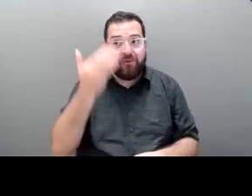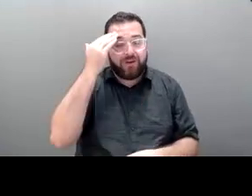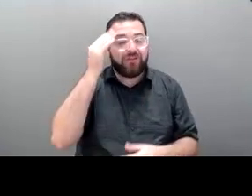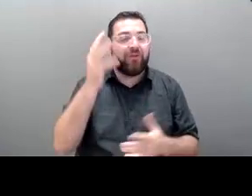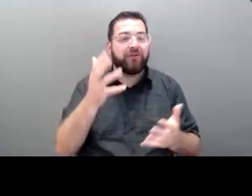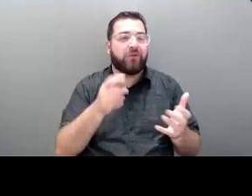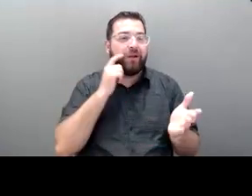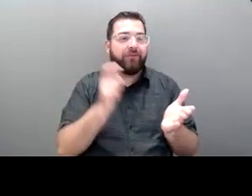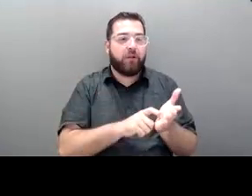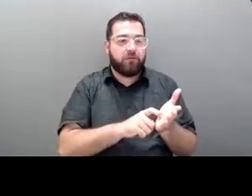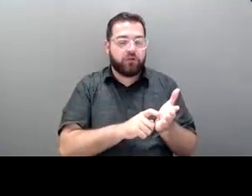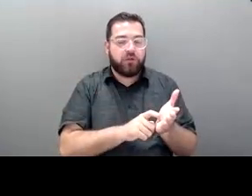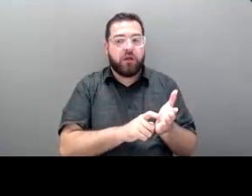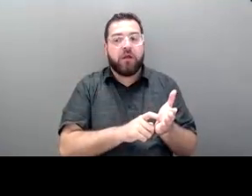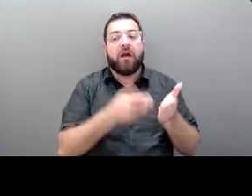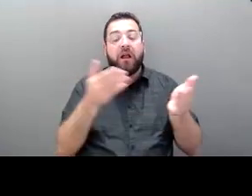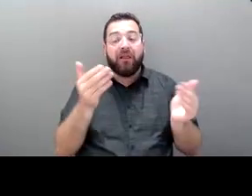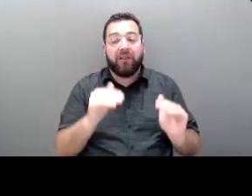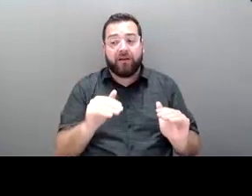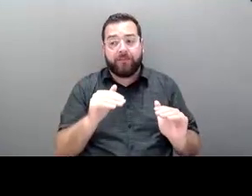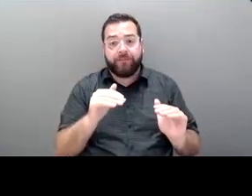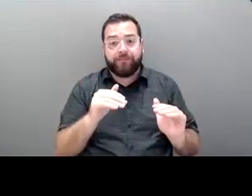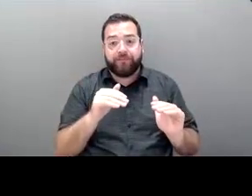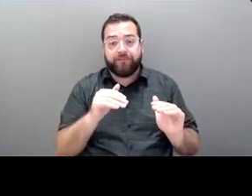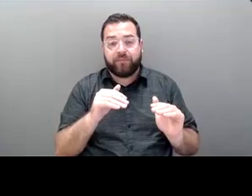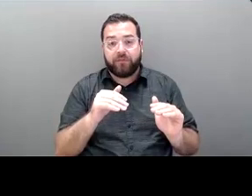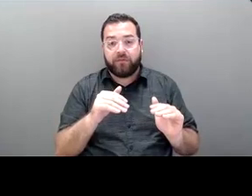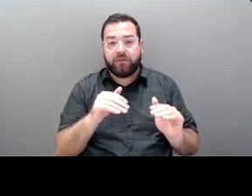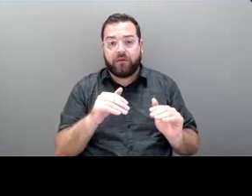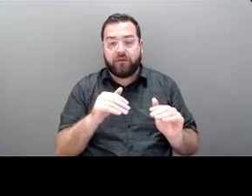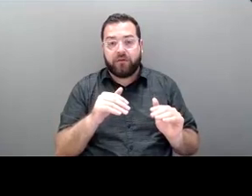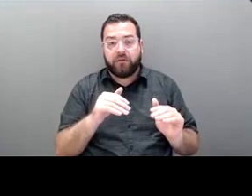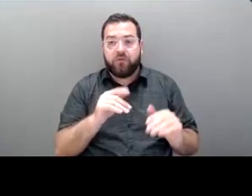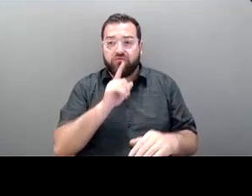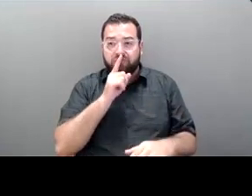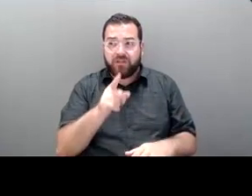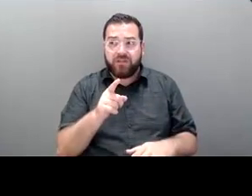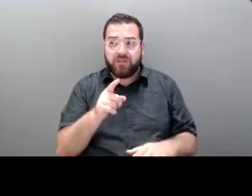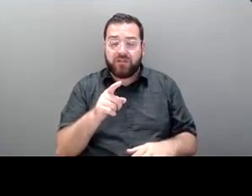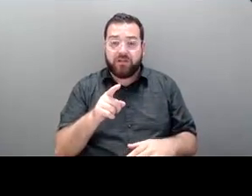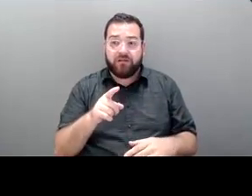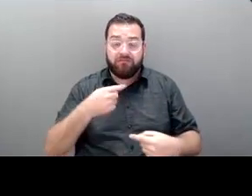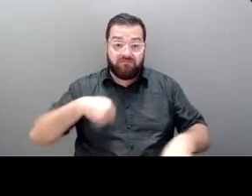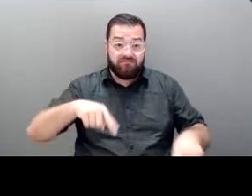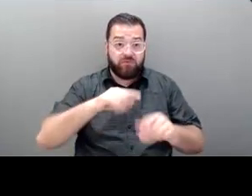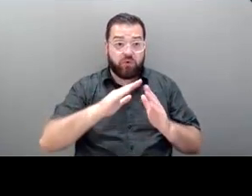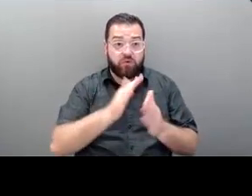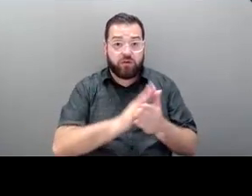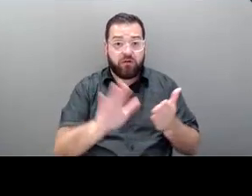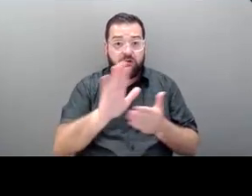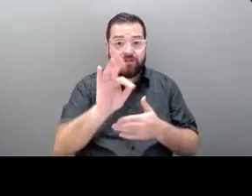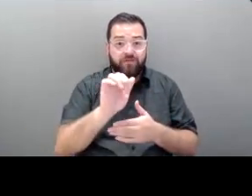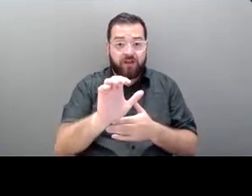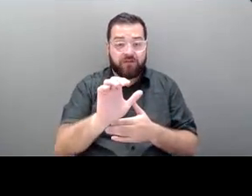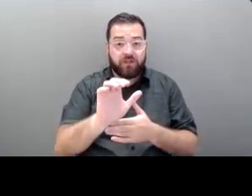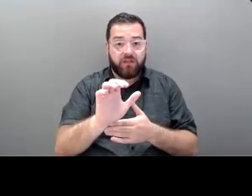that. And then we're really, as I would say, as community college faculty, in many ways, I